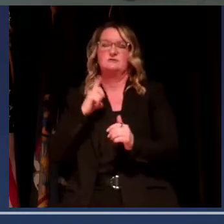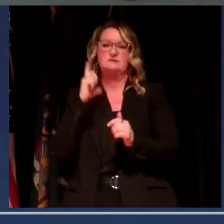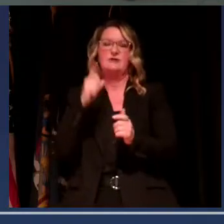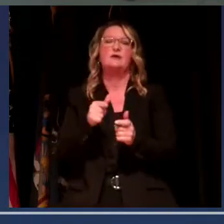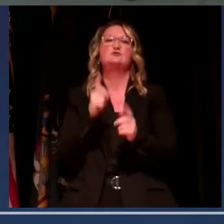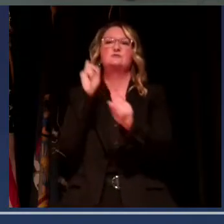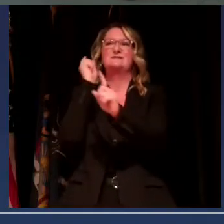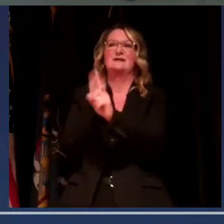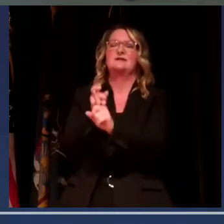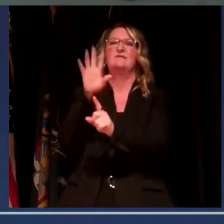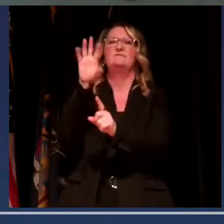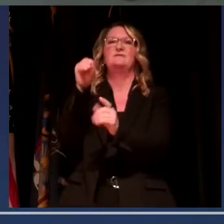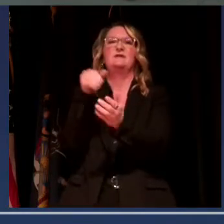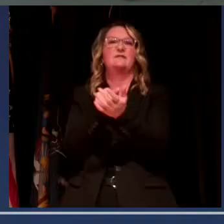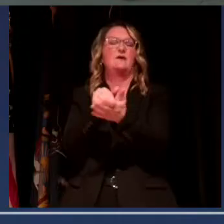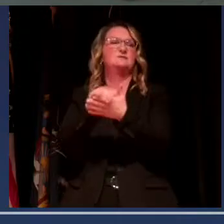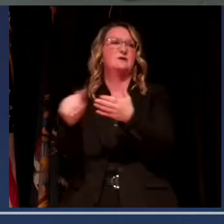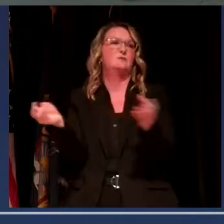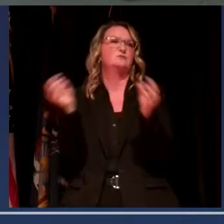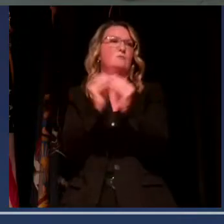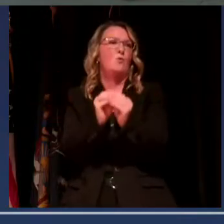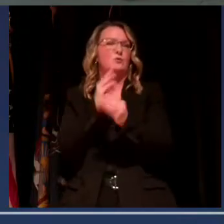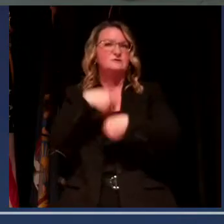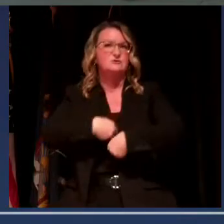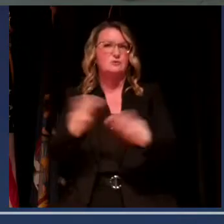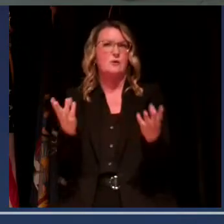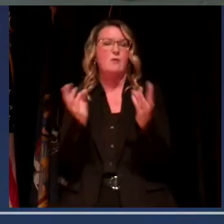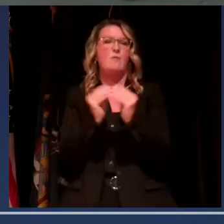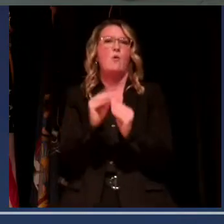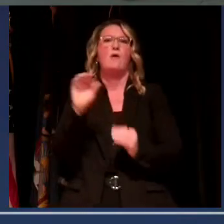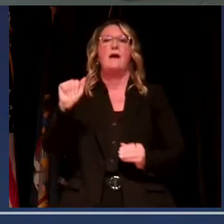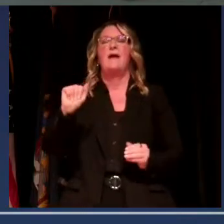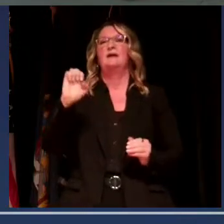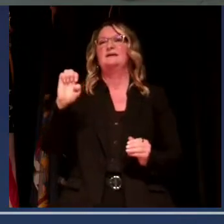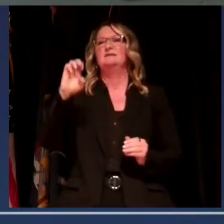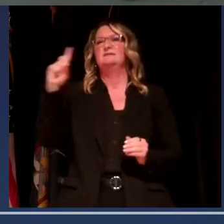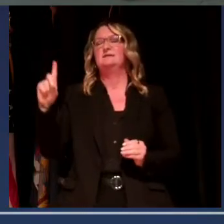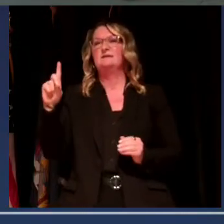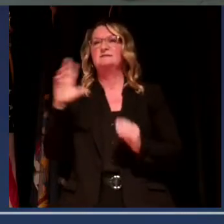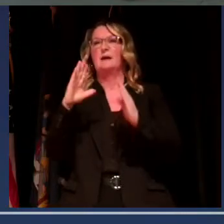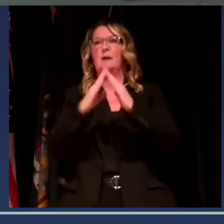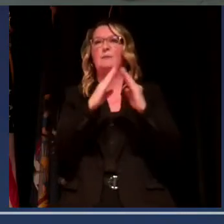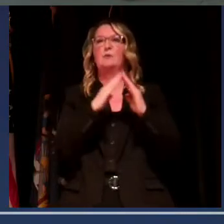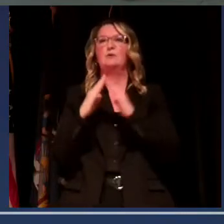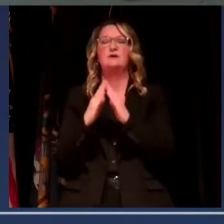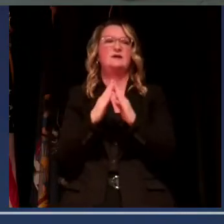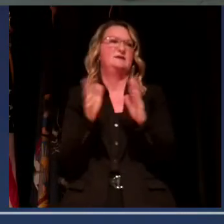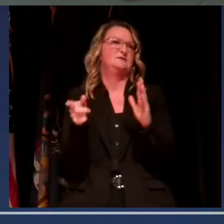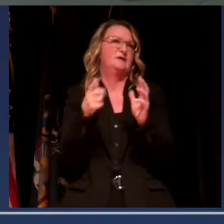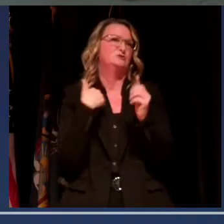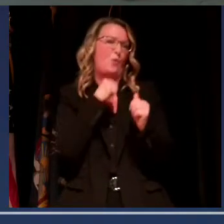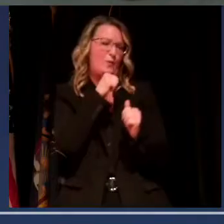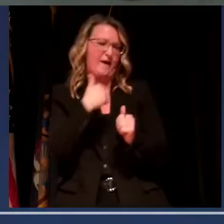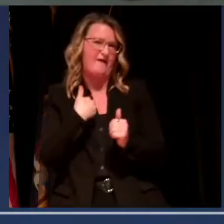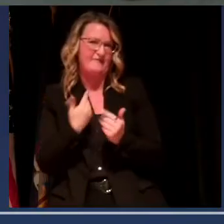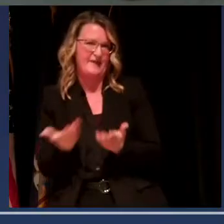designate $50,000 more to distribute more AEDs in communities without them.